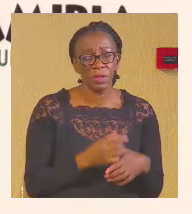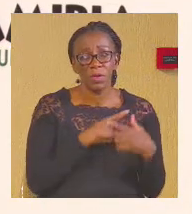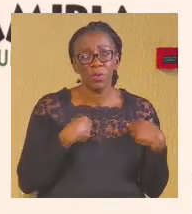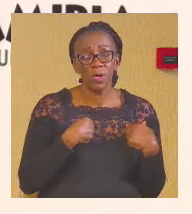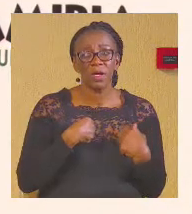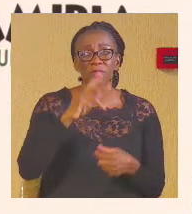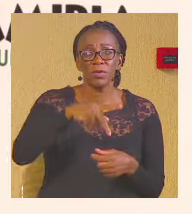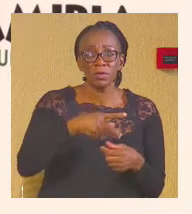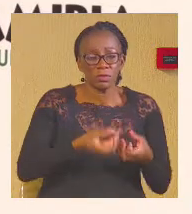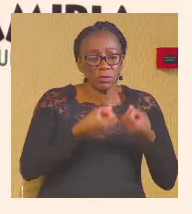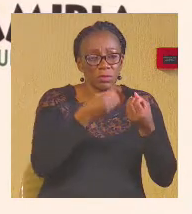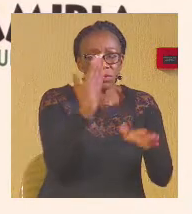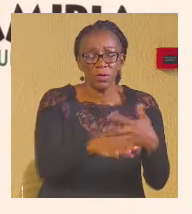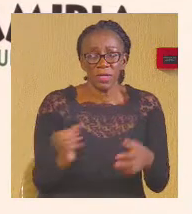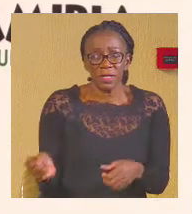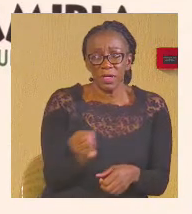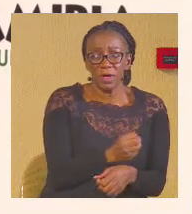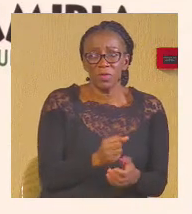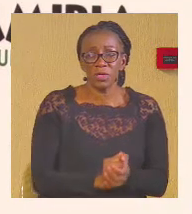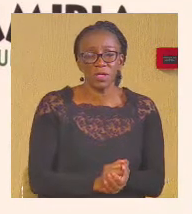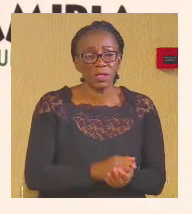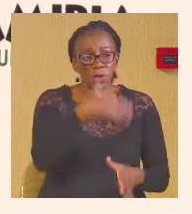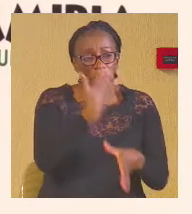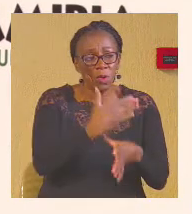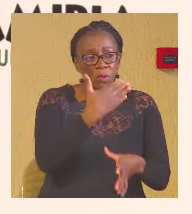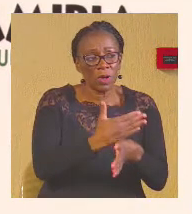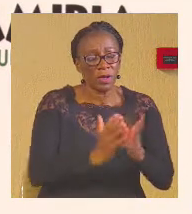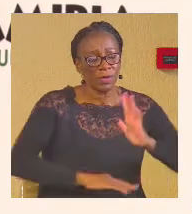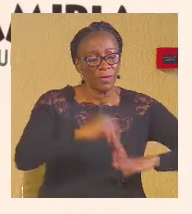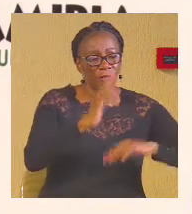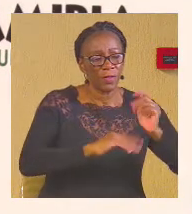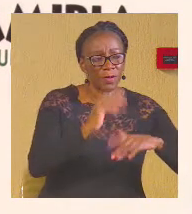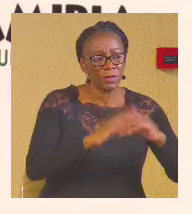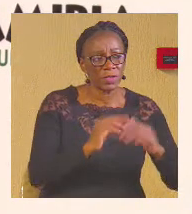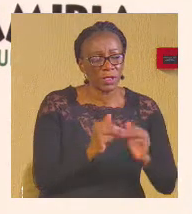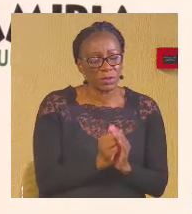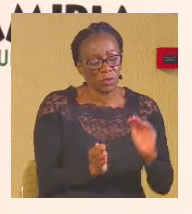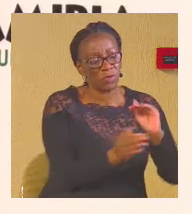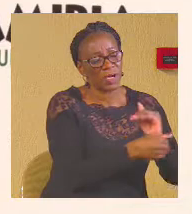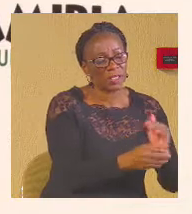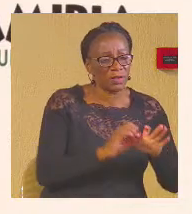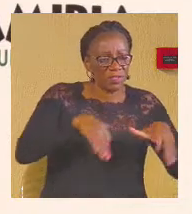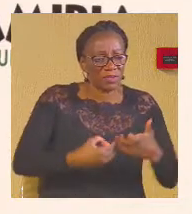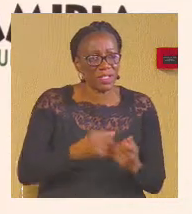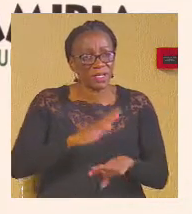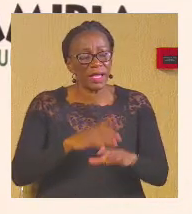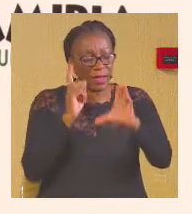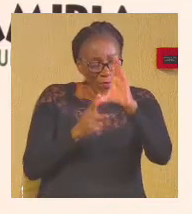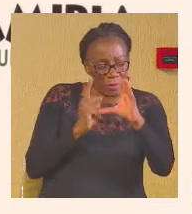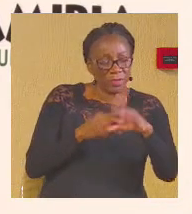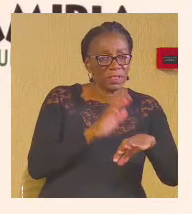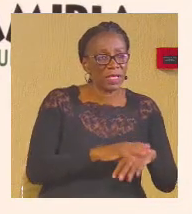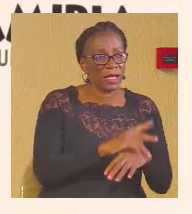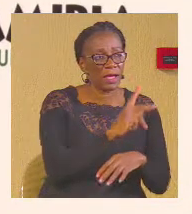awarded bids for the construction of isolation facilities at Hobabes and Kietmans.